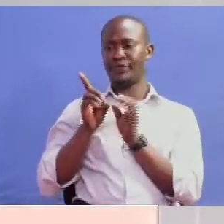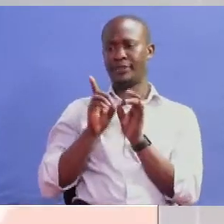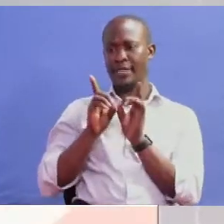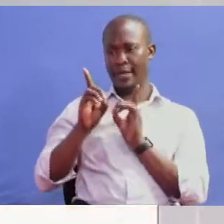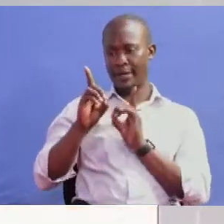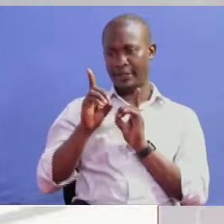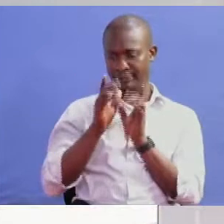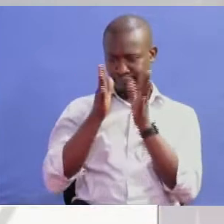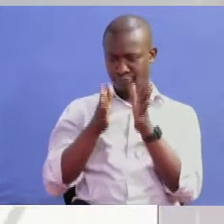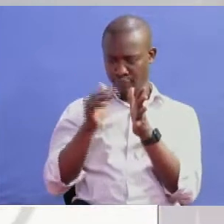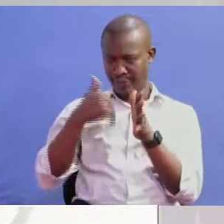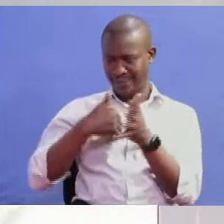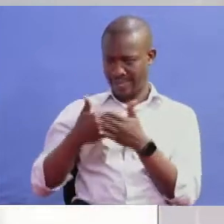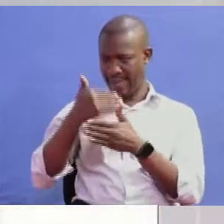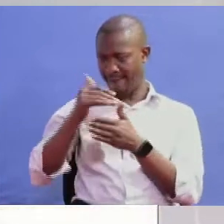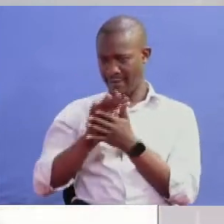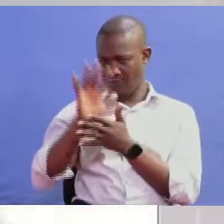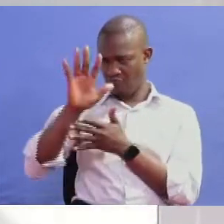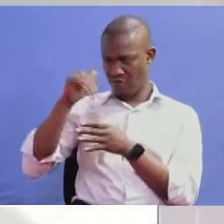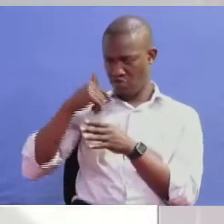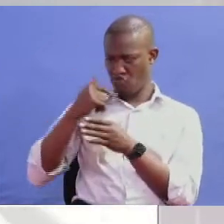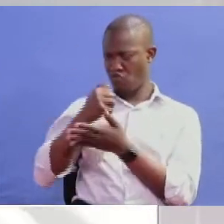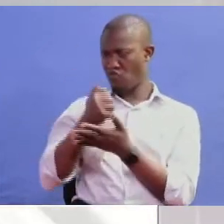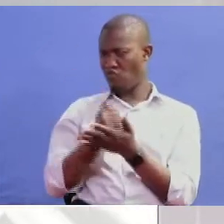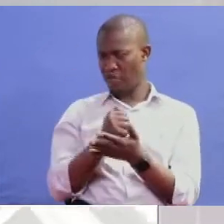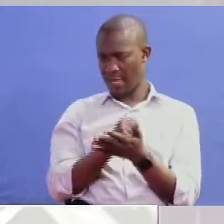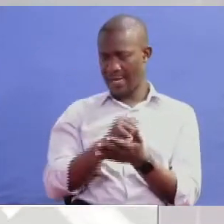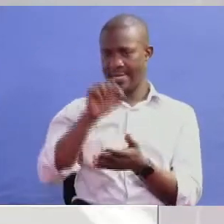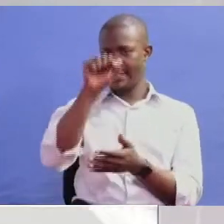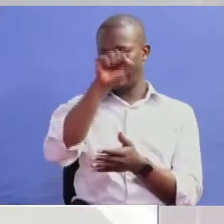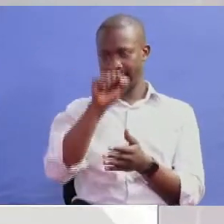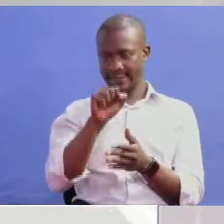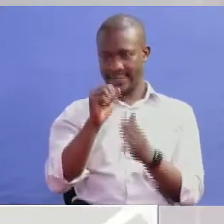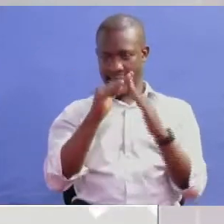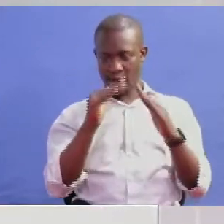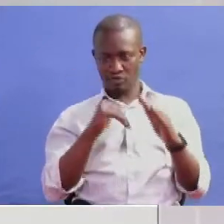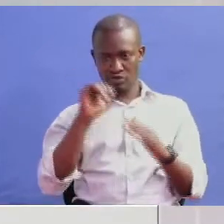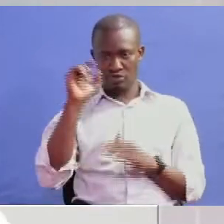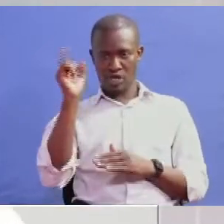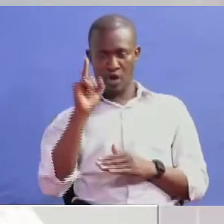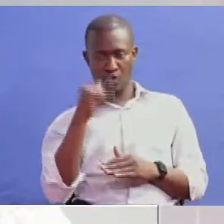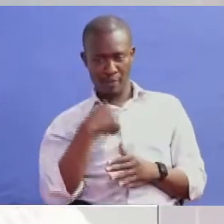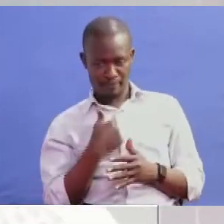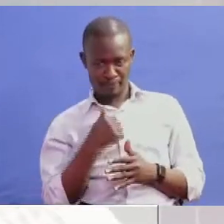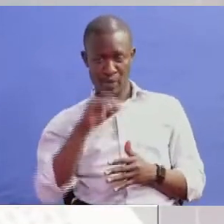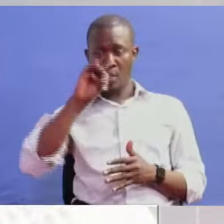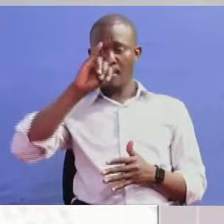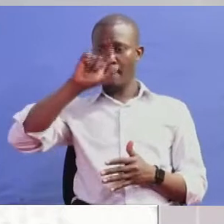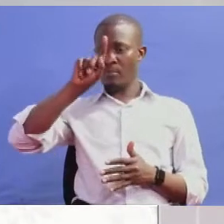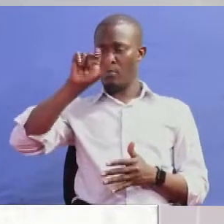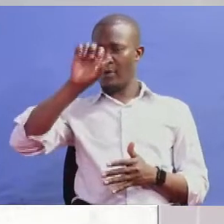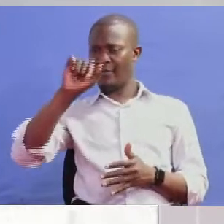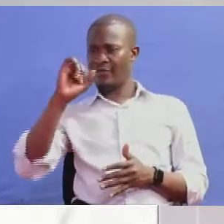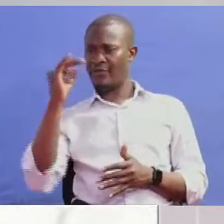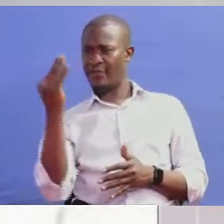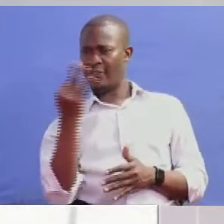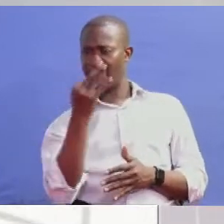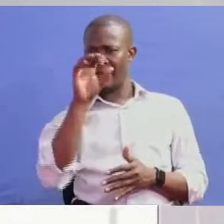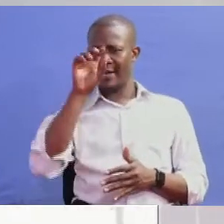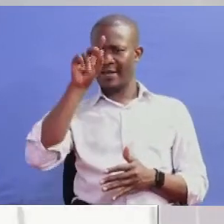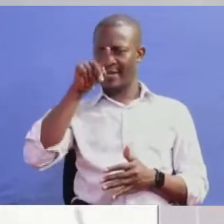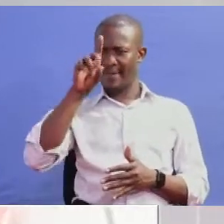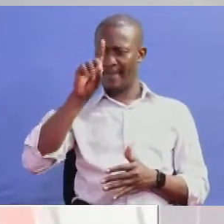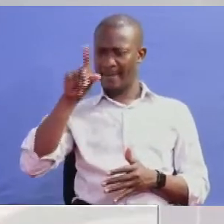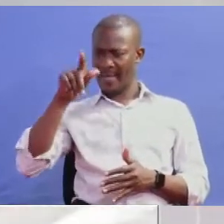Prosecutions. This is after he was sworn into office at State House, Nairobi today. Mulele will now serve as the third DPP in Kenya,